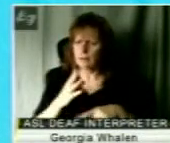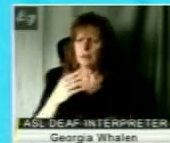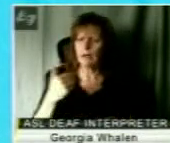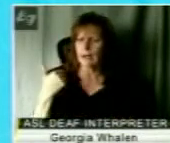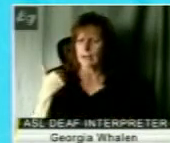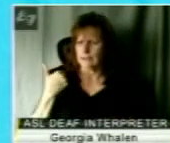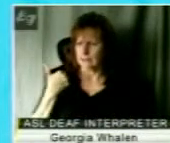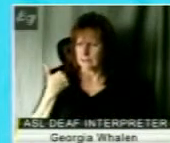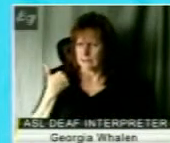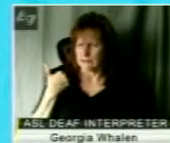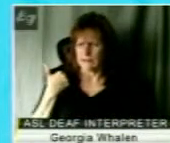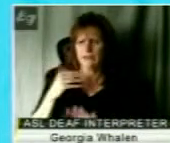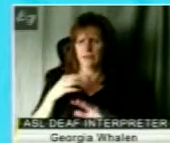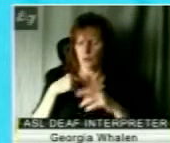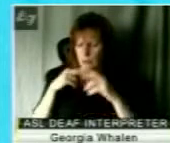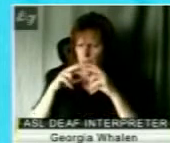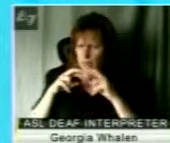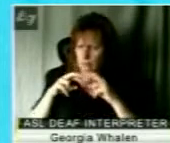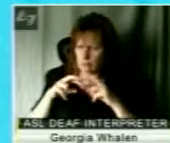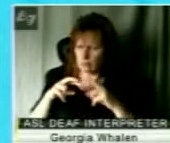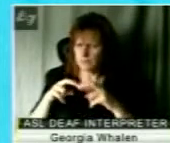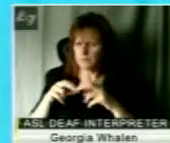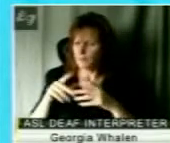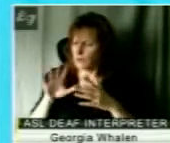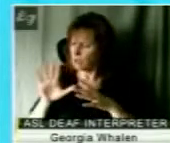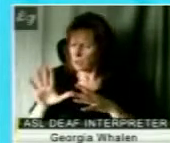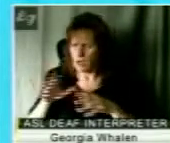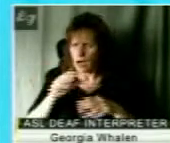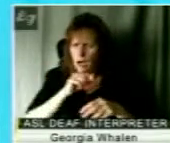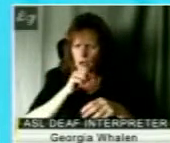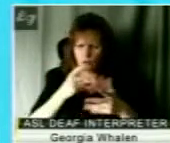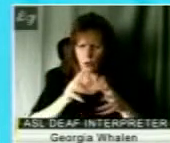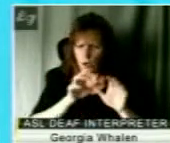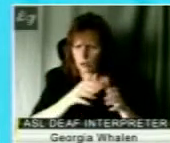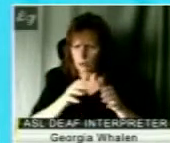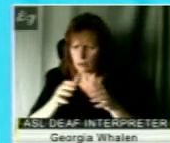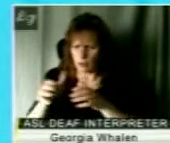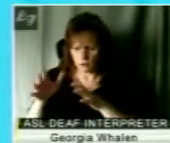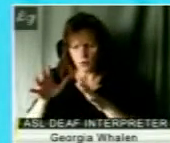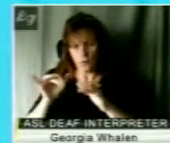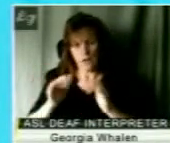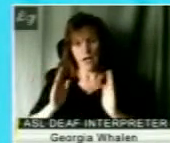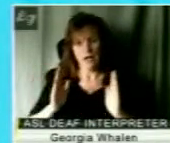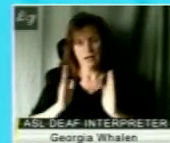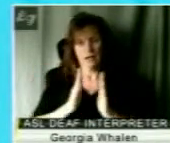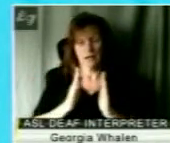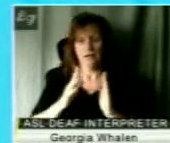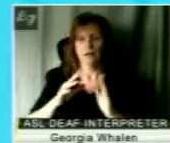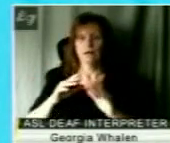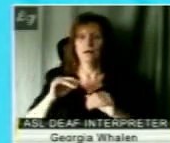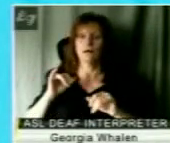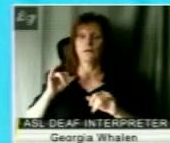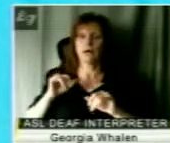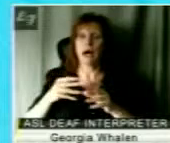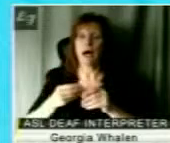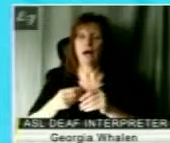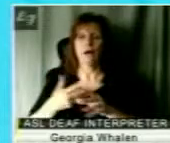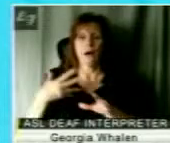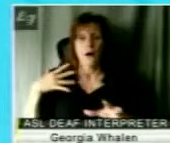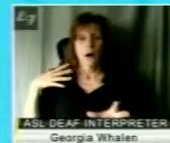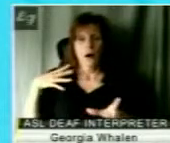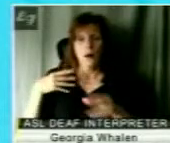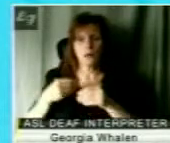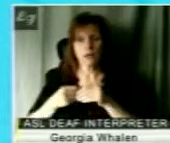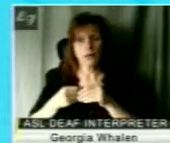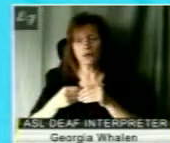look at the cases as a whole, they constitute a smaller proportion, but when we look at the last 10 days, they make up 43% of our cases. And